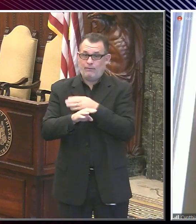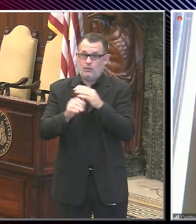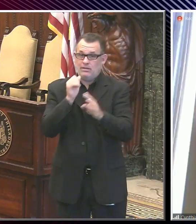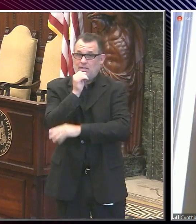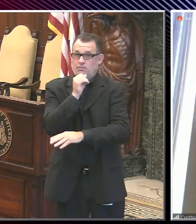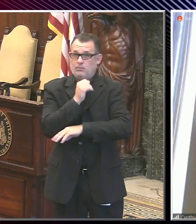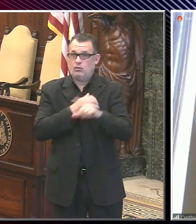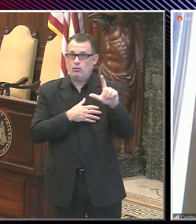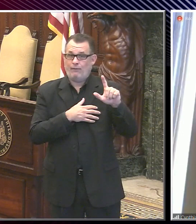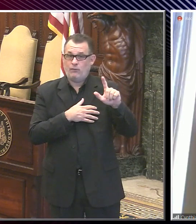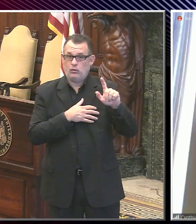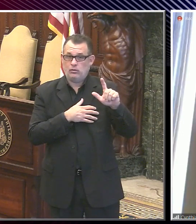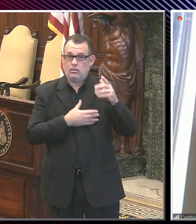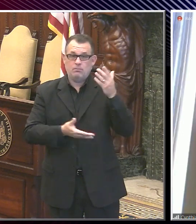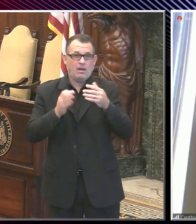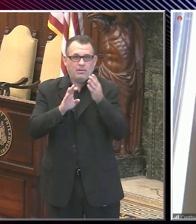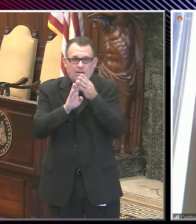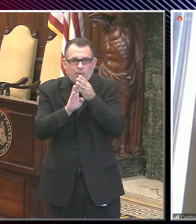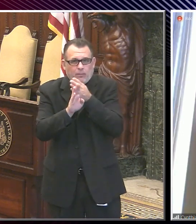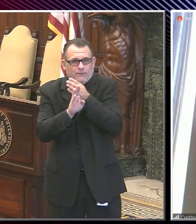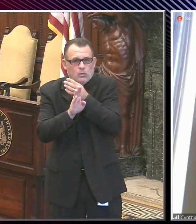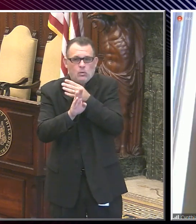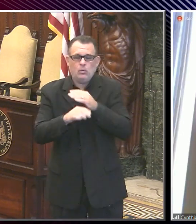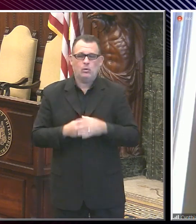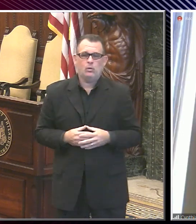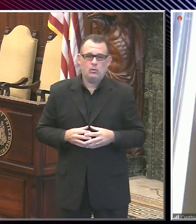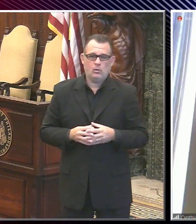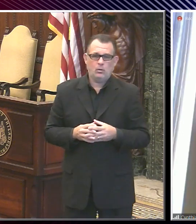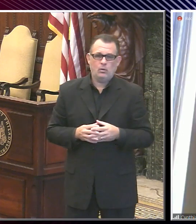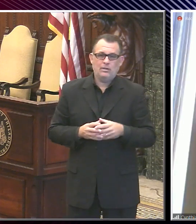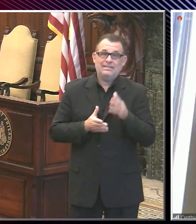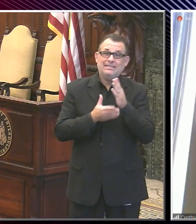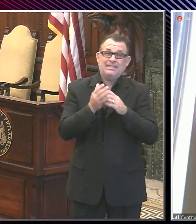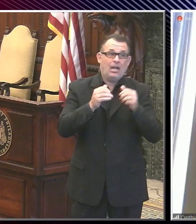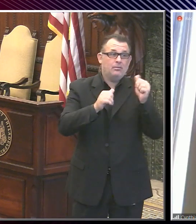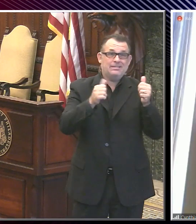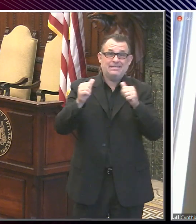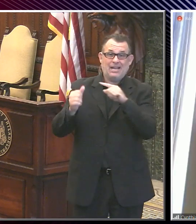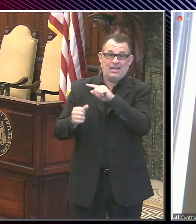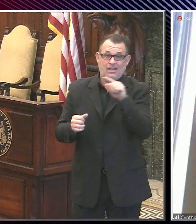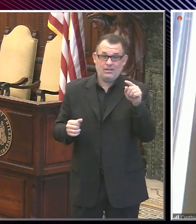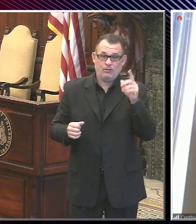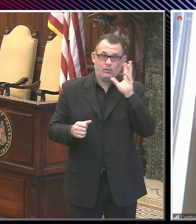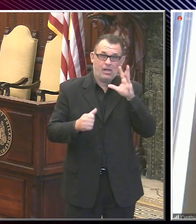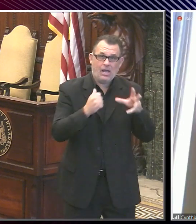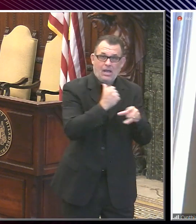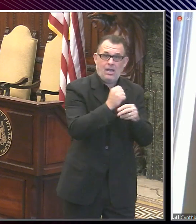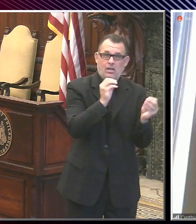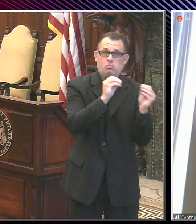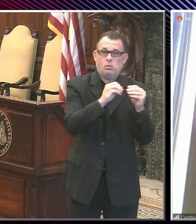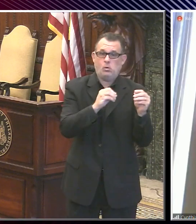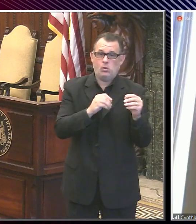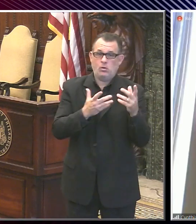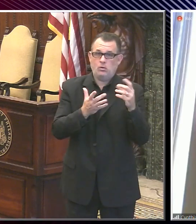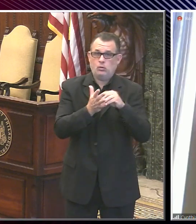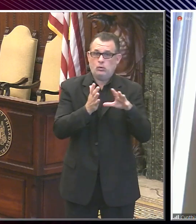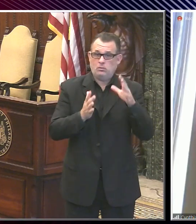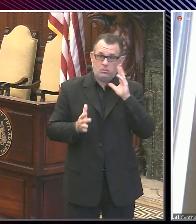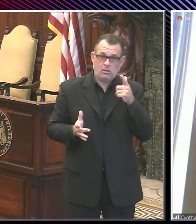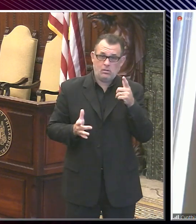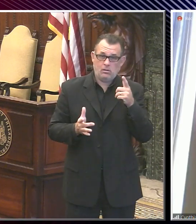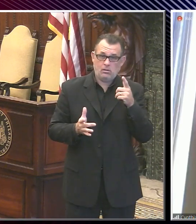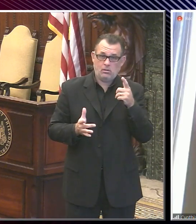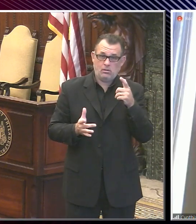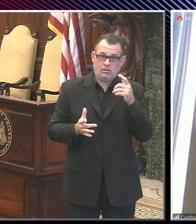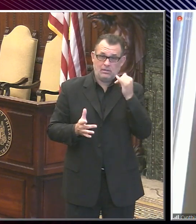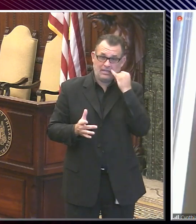the latest. There are some sites that could host additional cohorts, so we could even look at expansion within